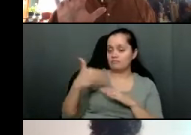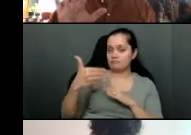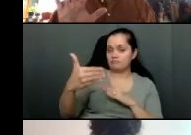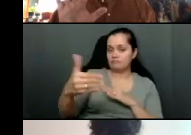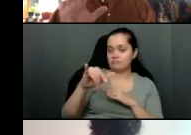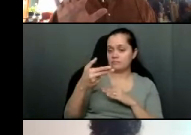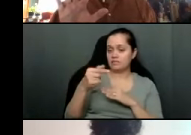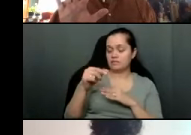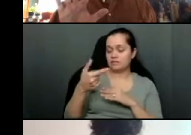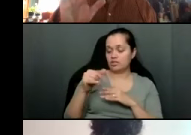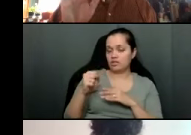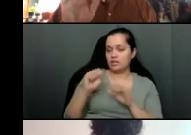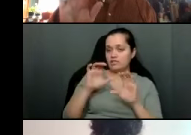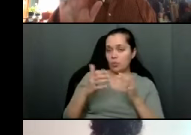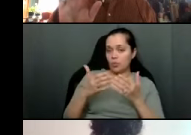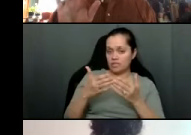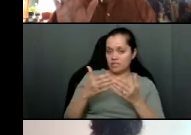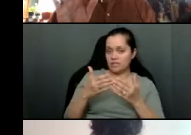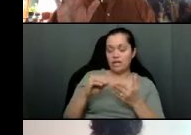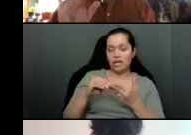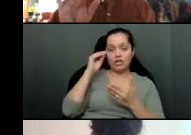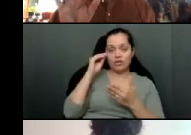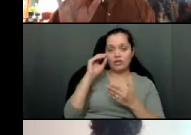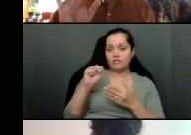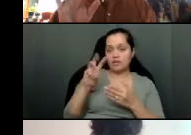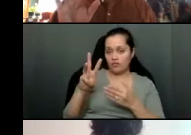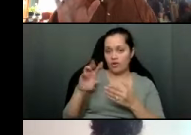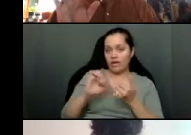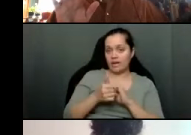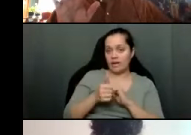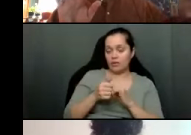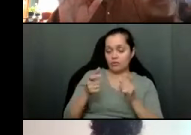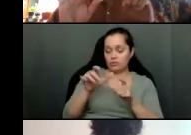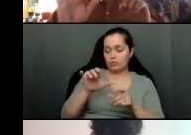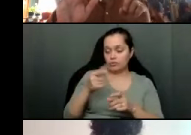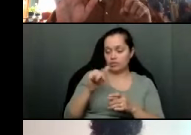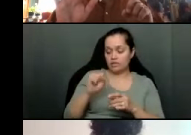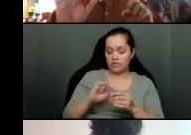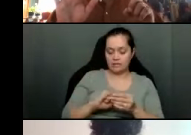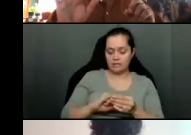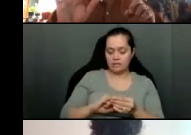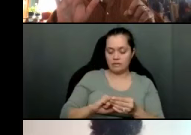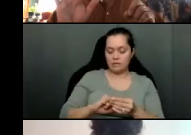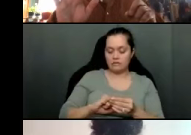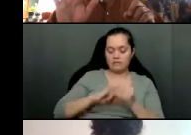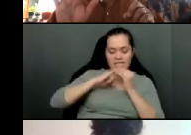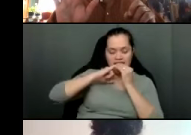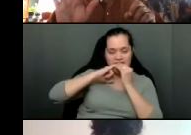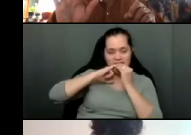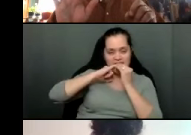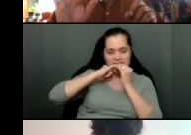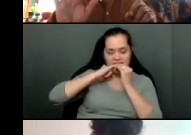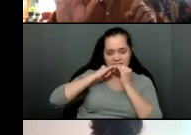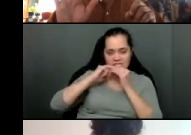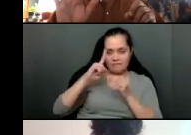GIS courses, learning the software and how to do GIS. And then there's one other, what I call a content